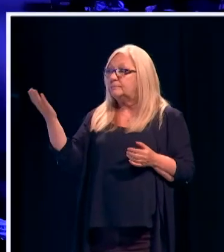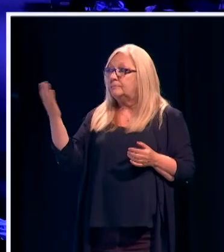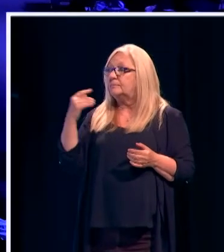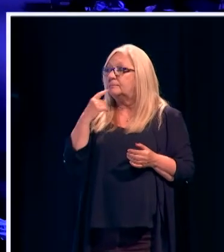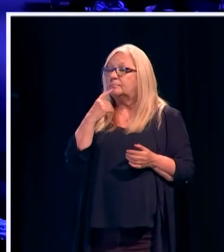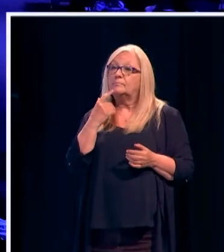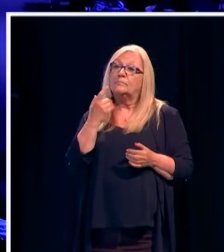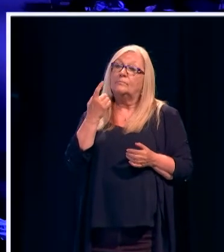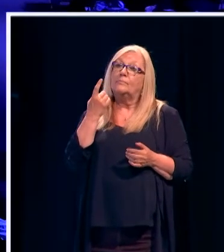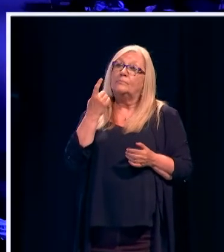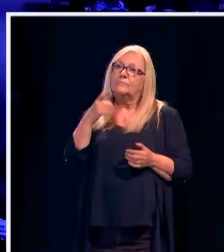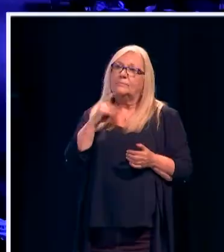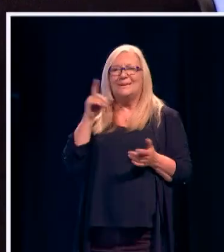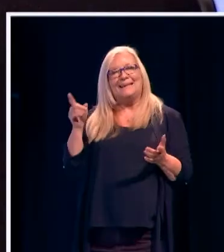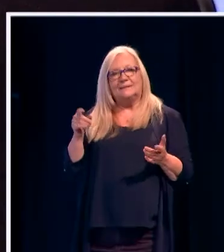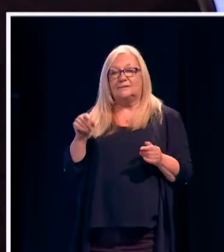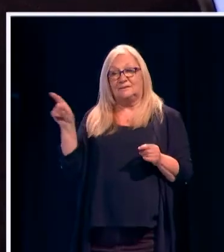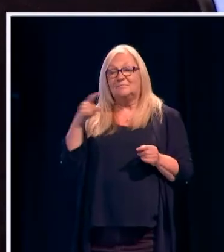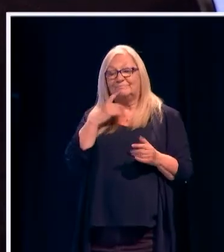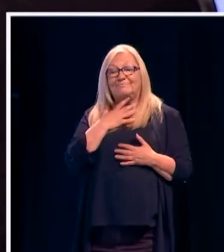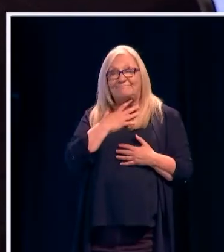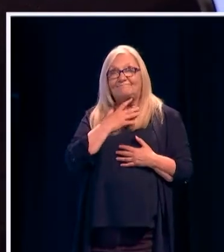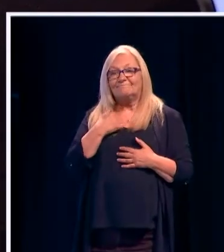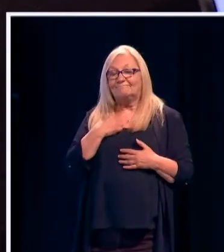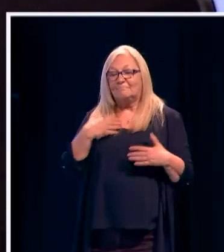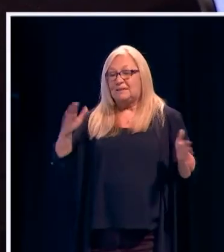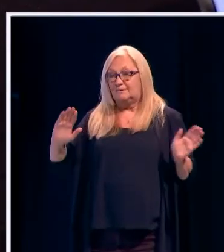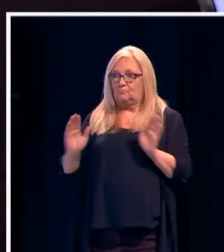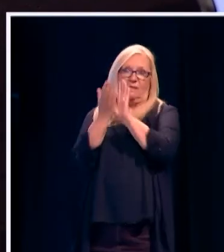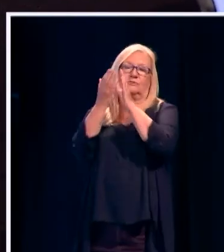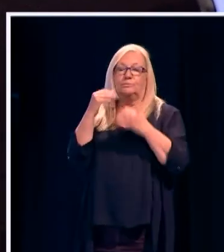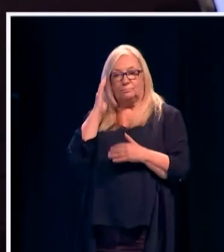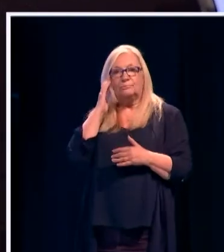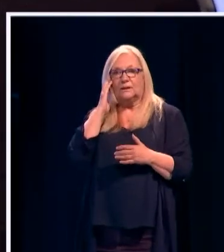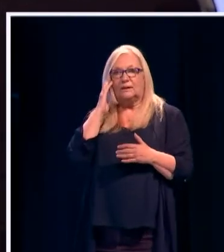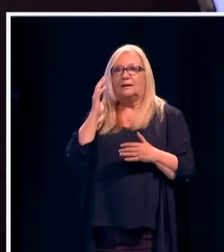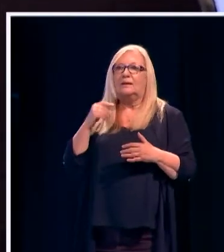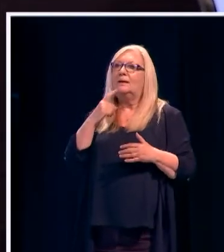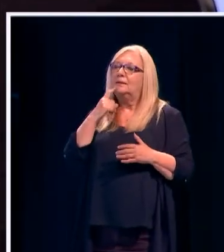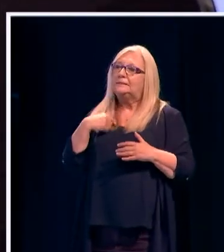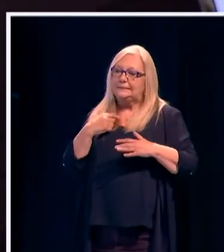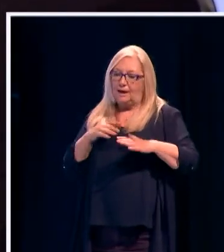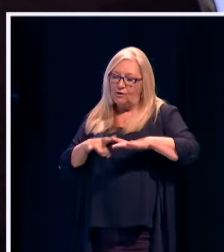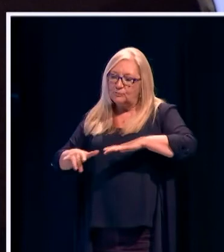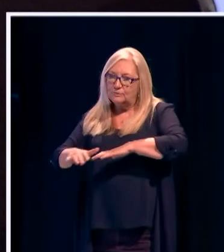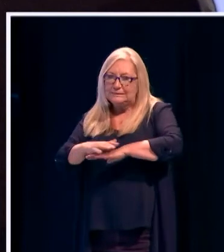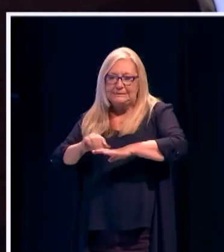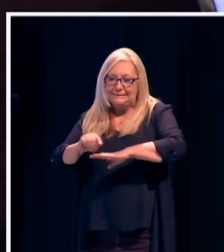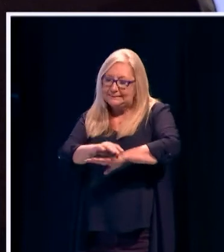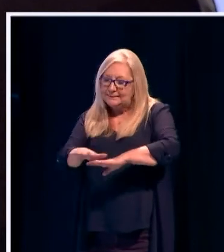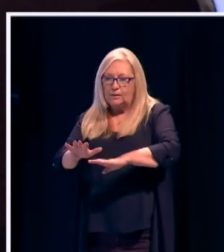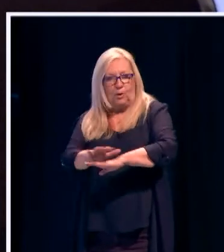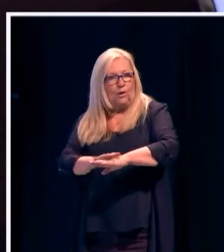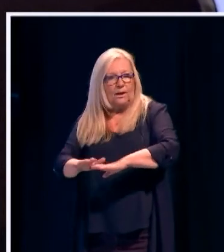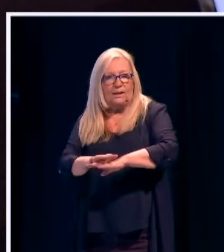level. This is one of the challenges that we are facing. As Mika was telling about how to reach